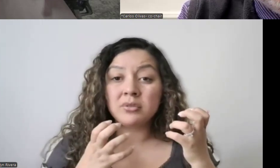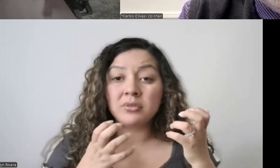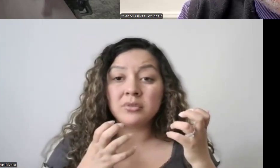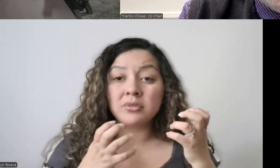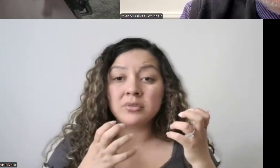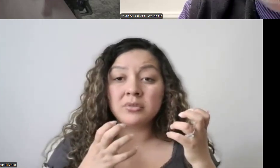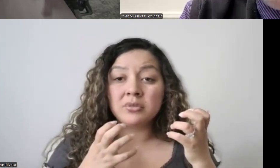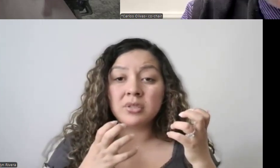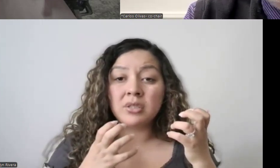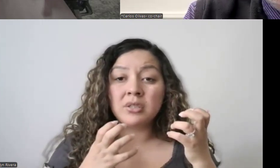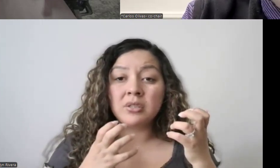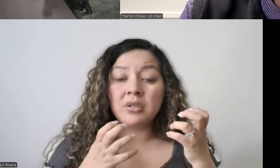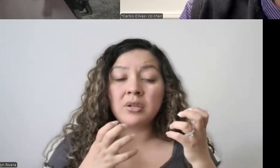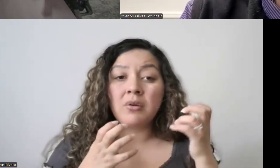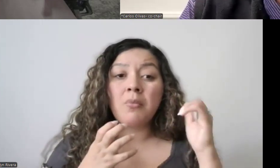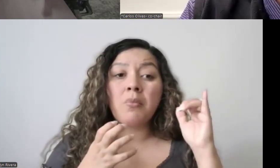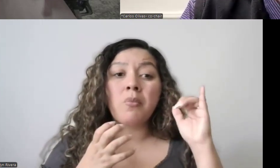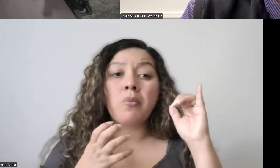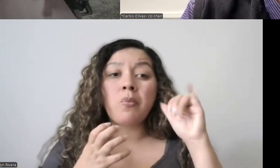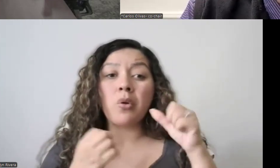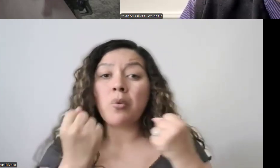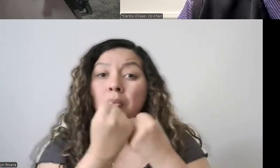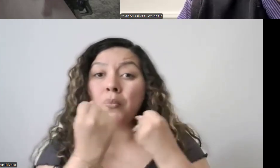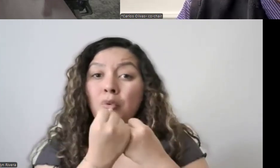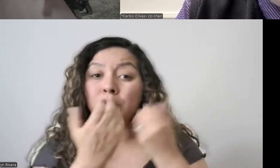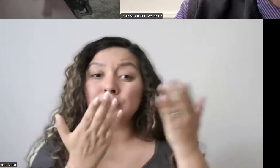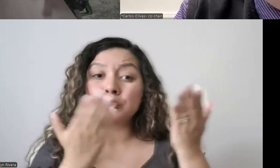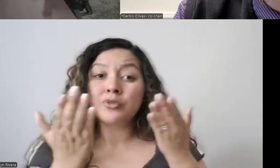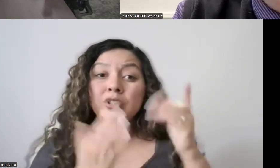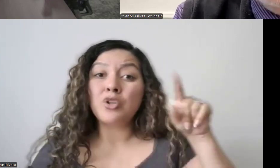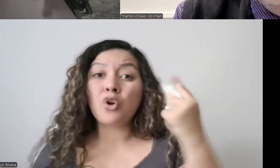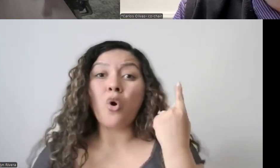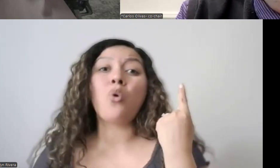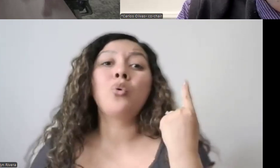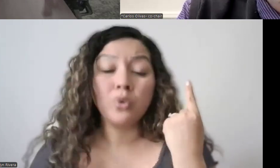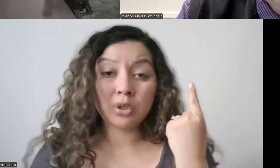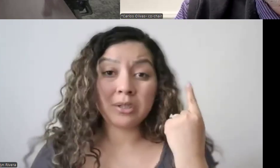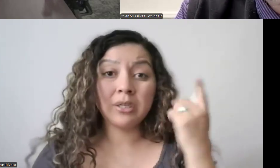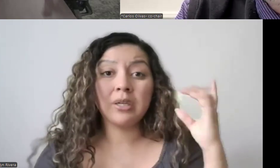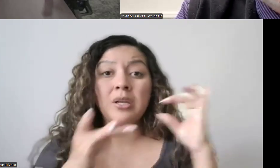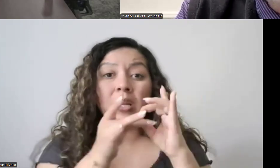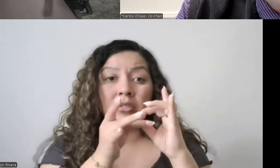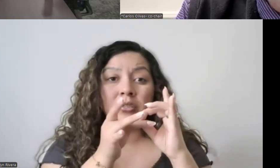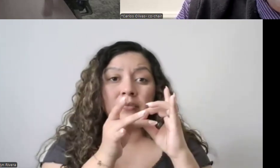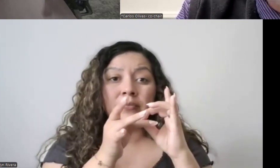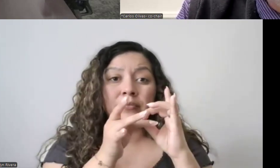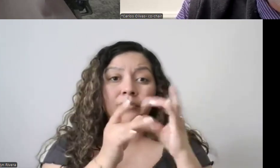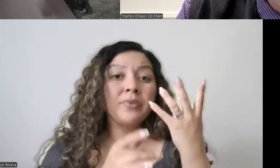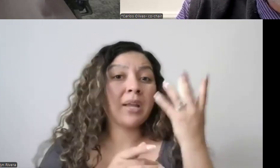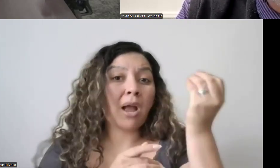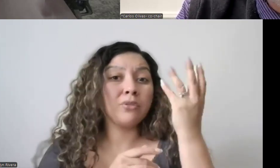that supportive service individual coming to them is their only connection to the outside